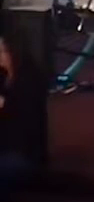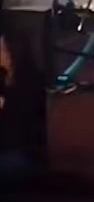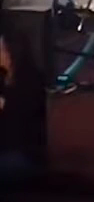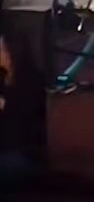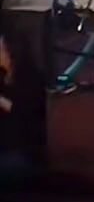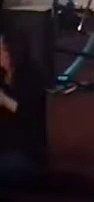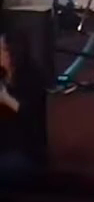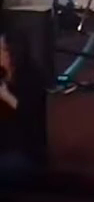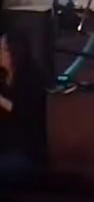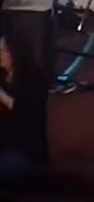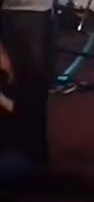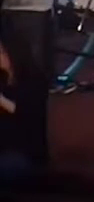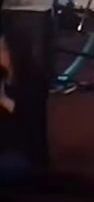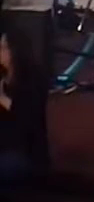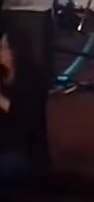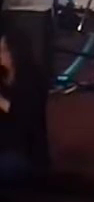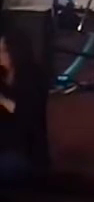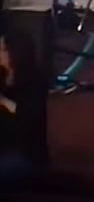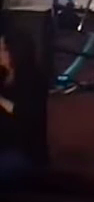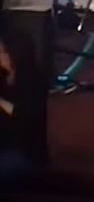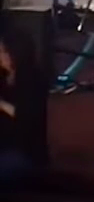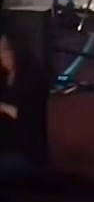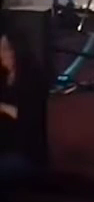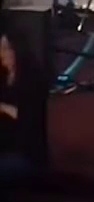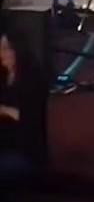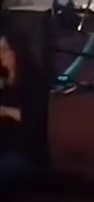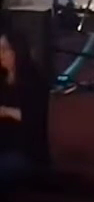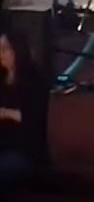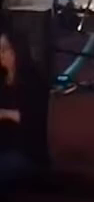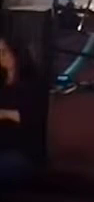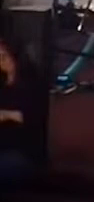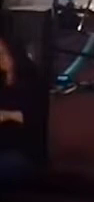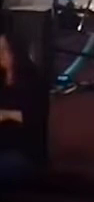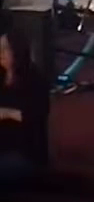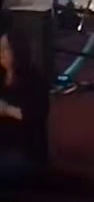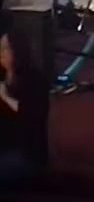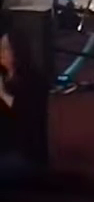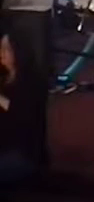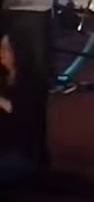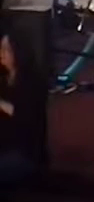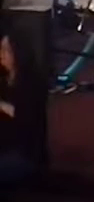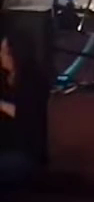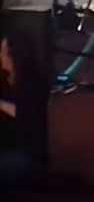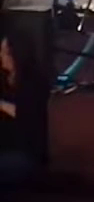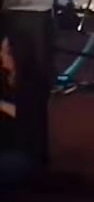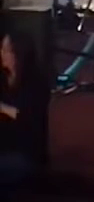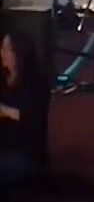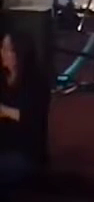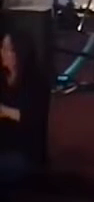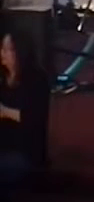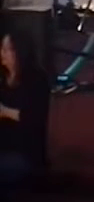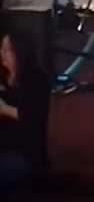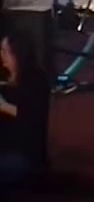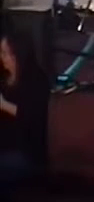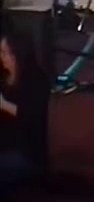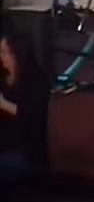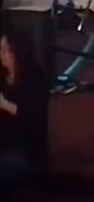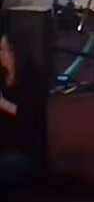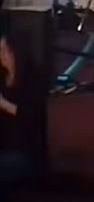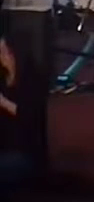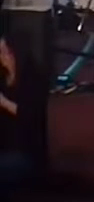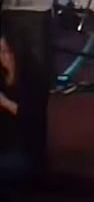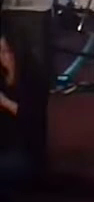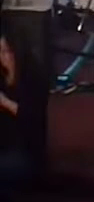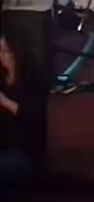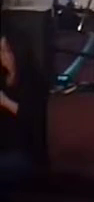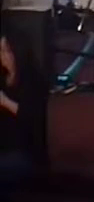what Jesus did for you. And so you just feel obligated. You feel obligated to give back. And so that's our next point. Before we get to that point,